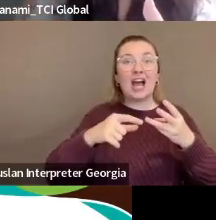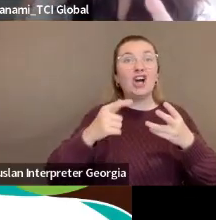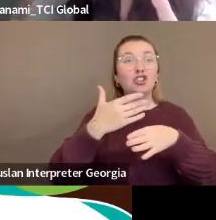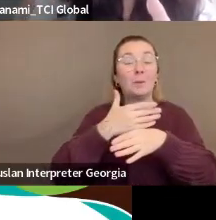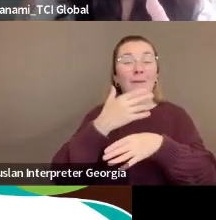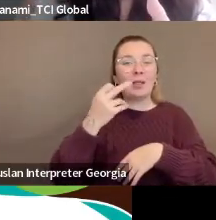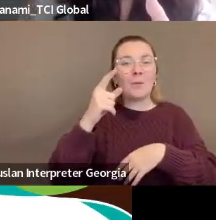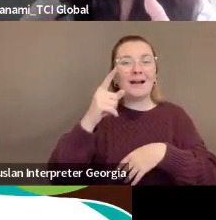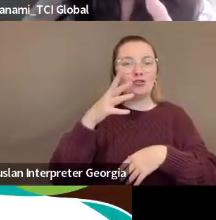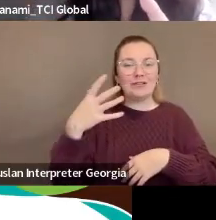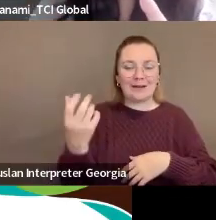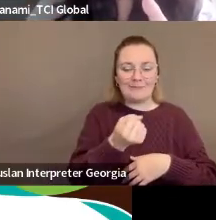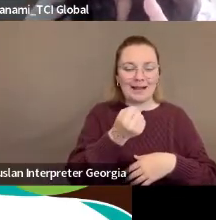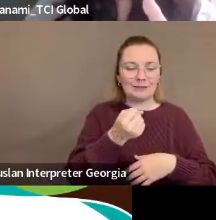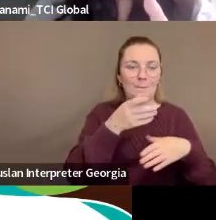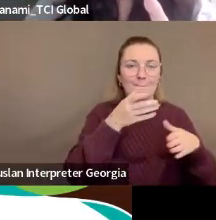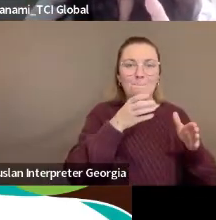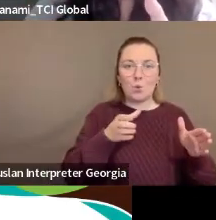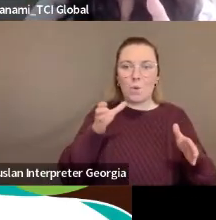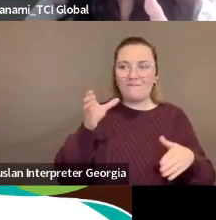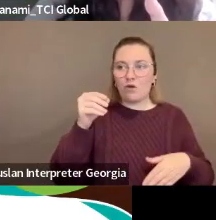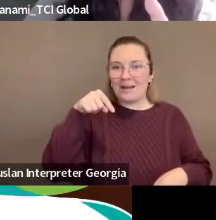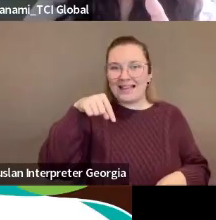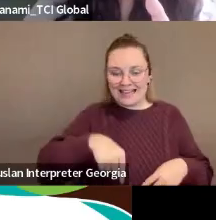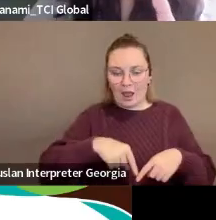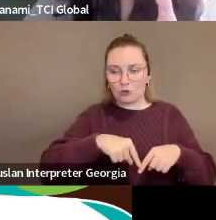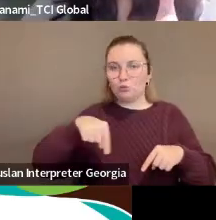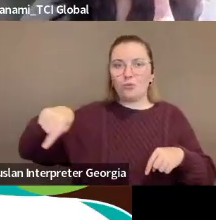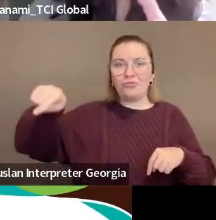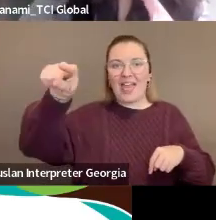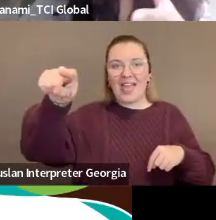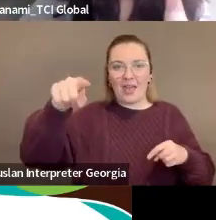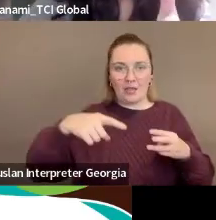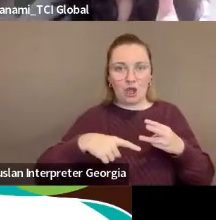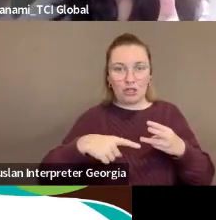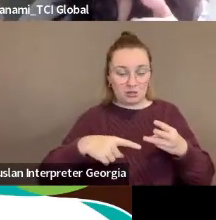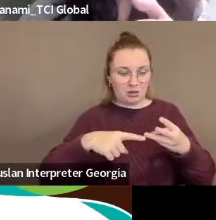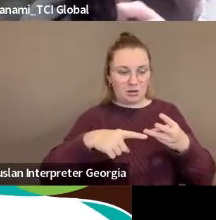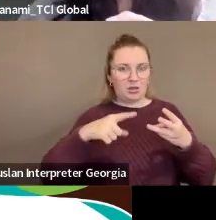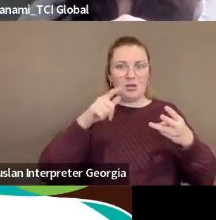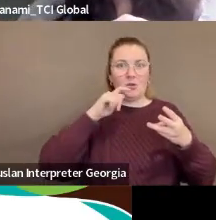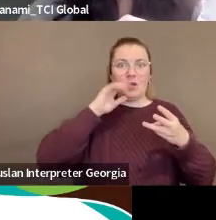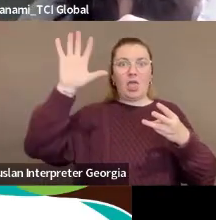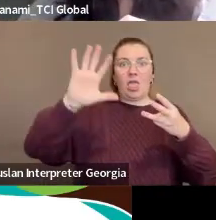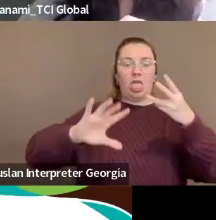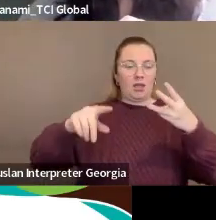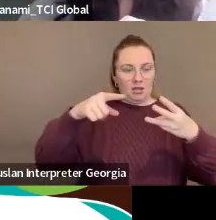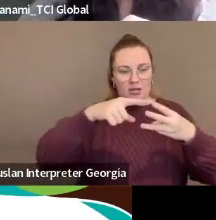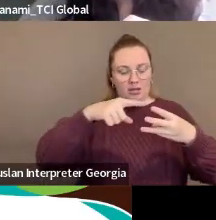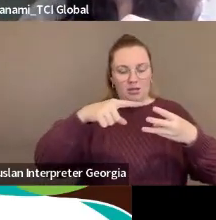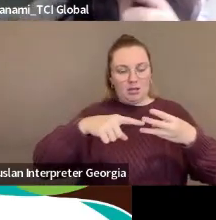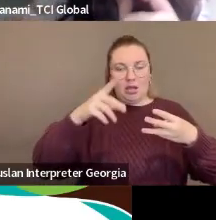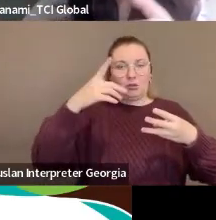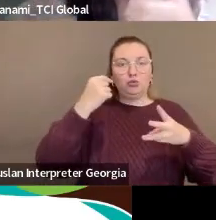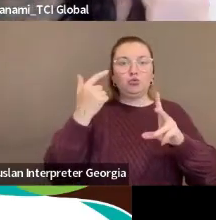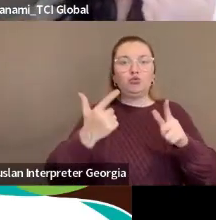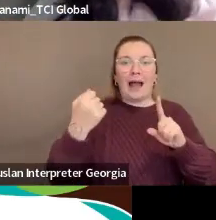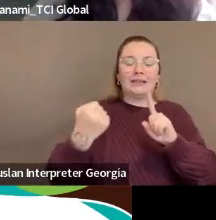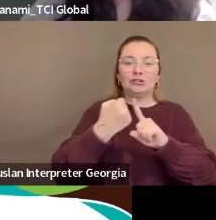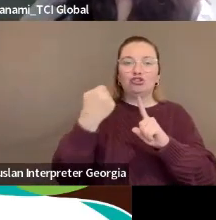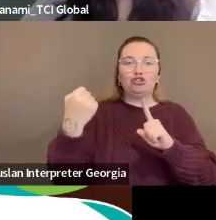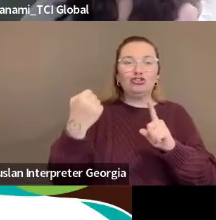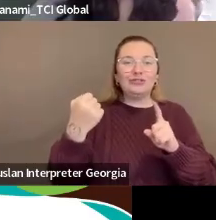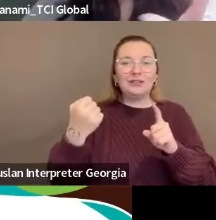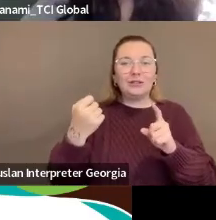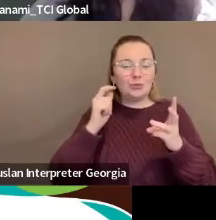from this state that you're living in to another state, right? You're not going to be taking that decision on your own. You're going to be talking to